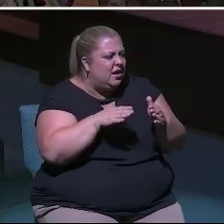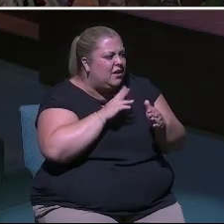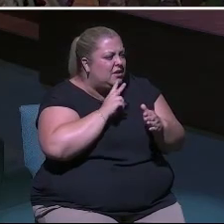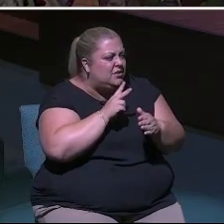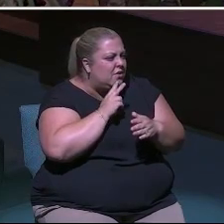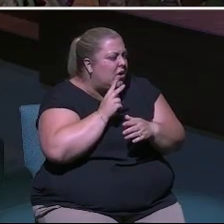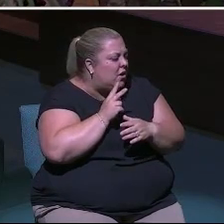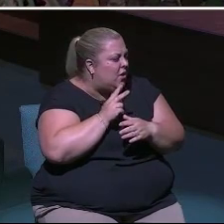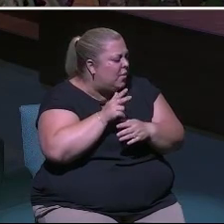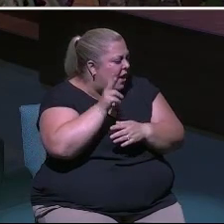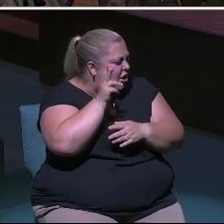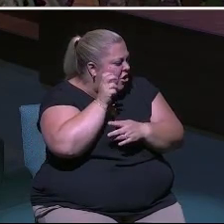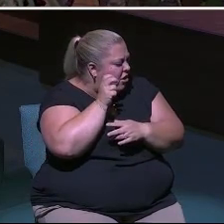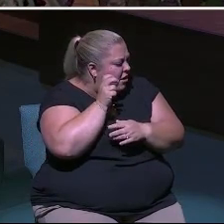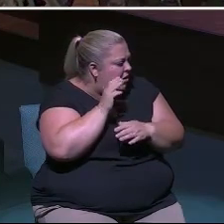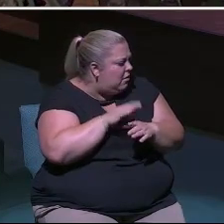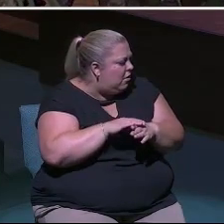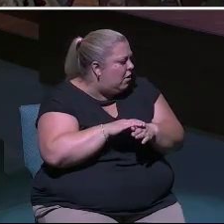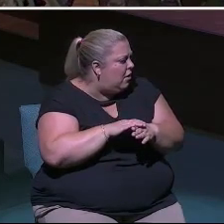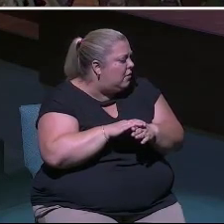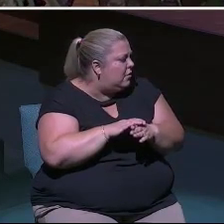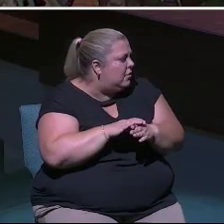it